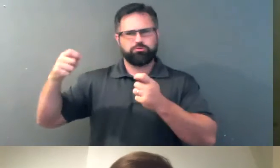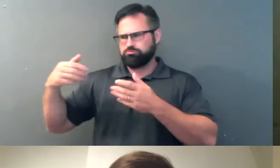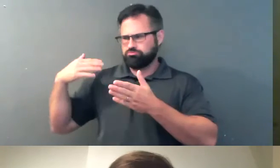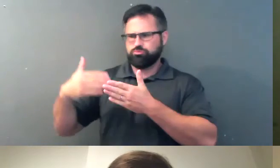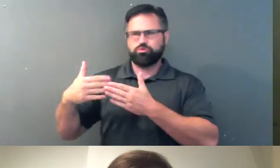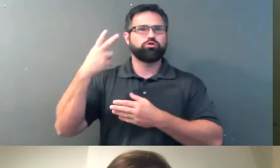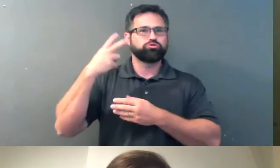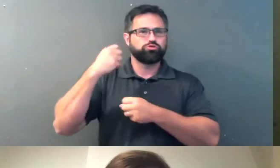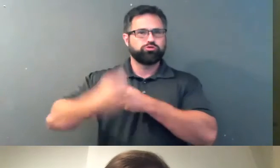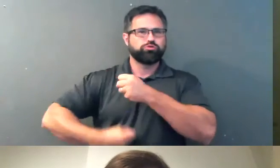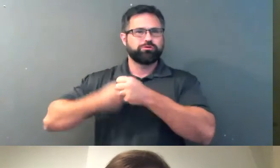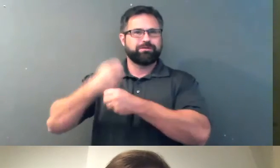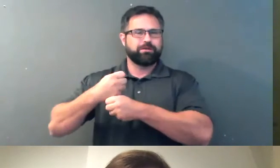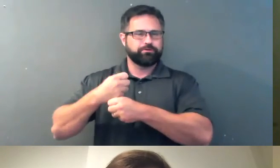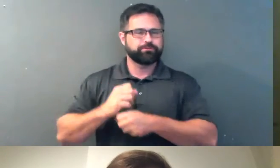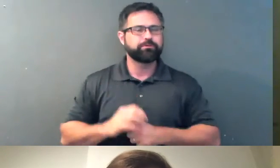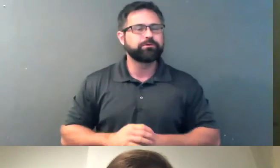The CRPD committee has